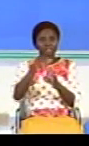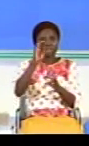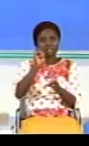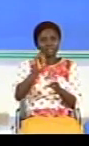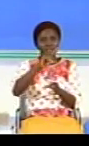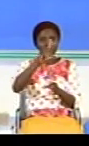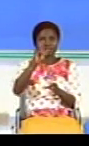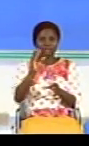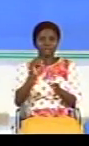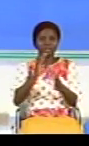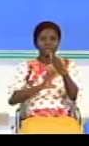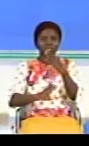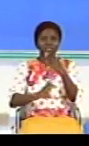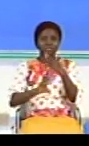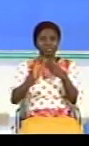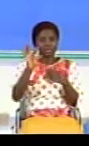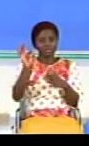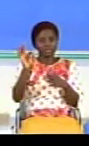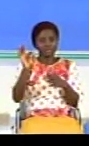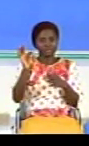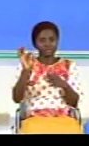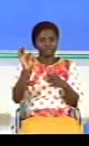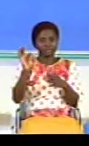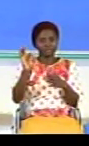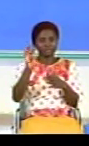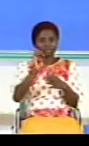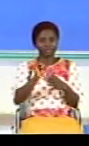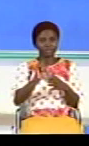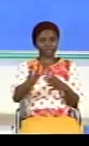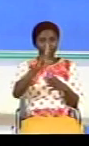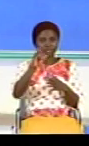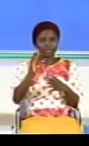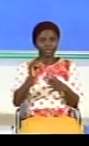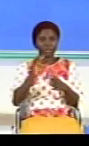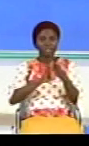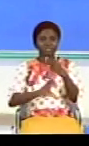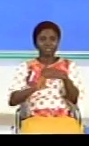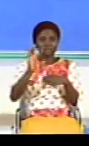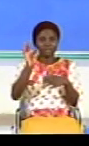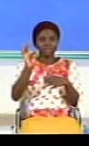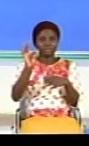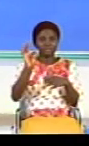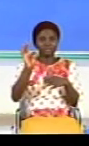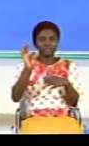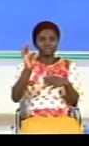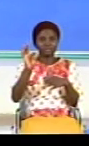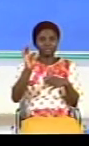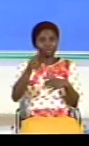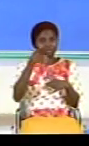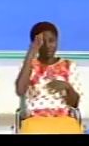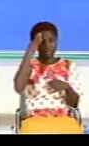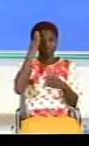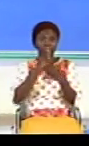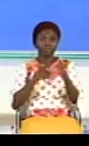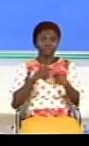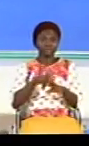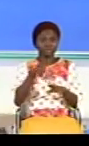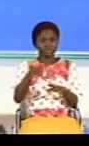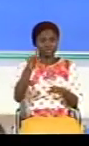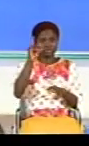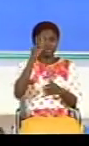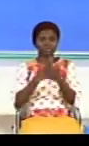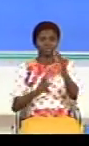chapter 9. Exodus chapter 9. You know, sometimes you find people that say, I've